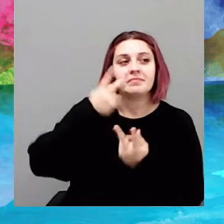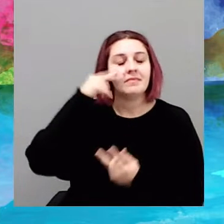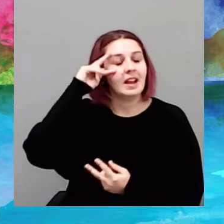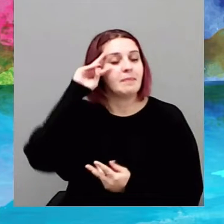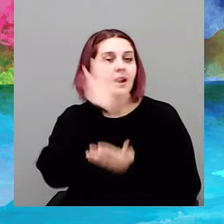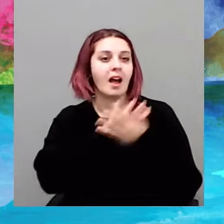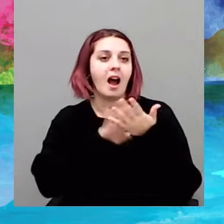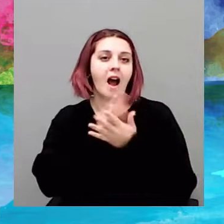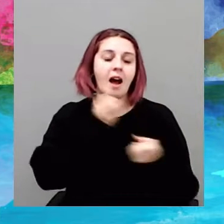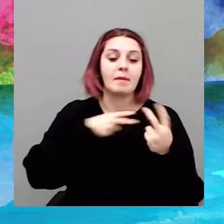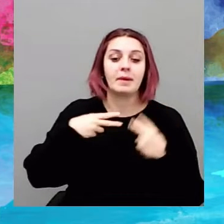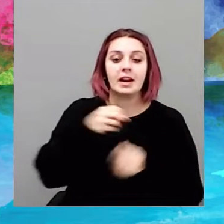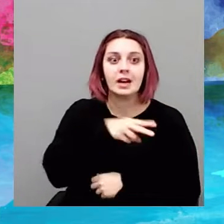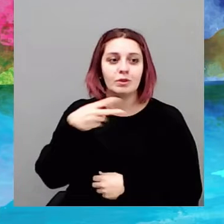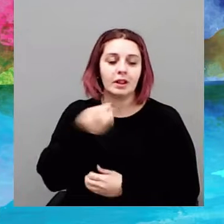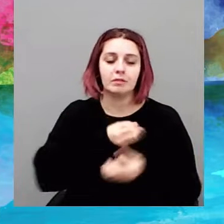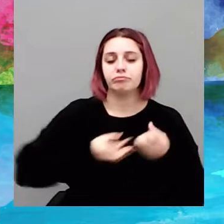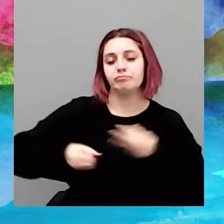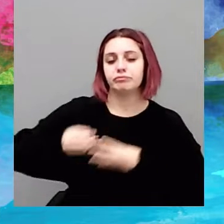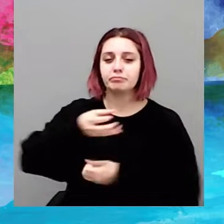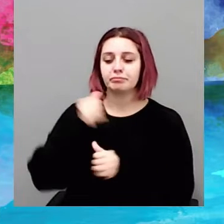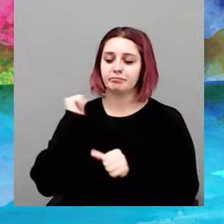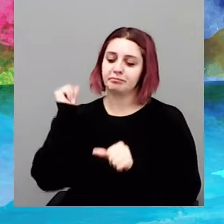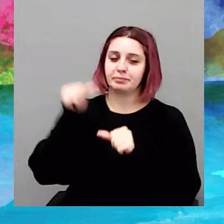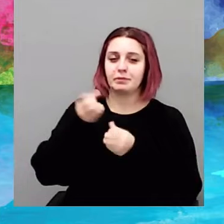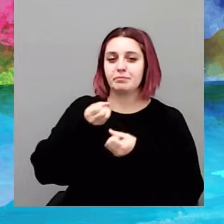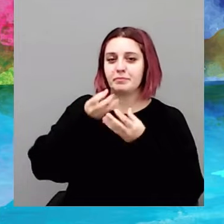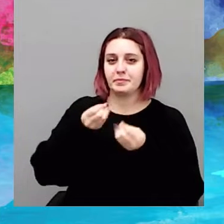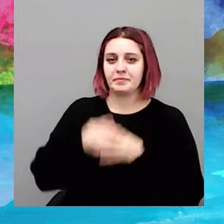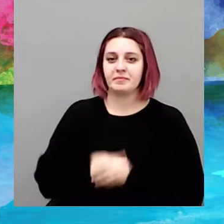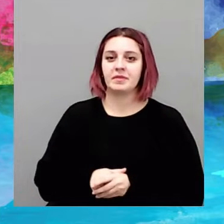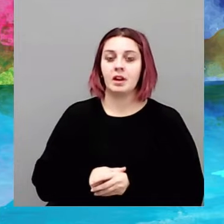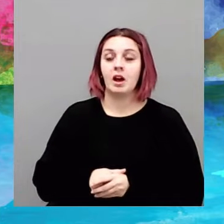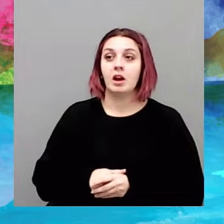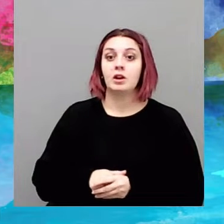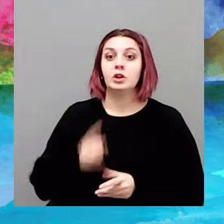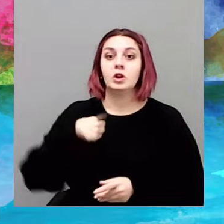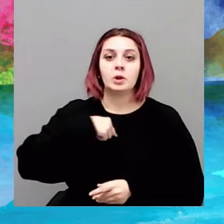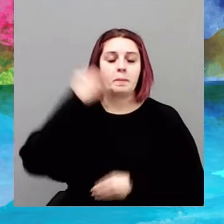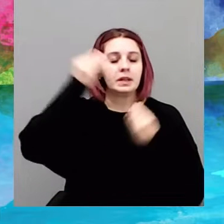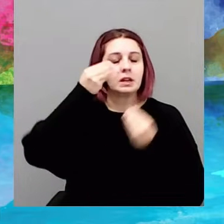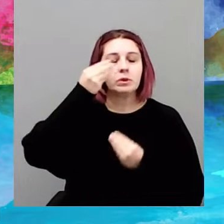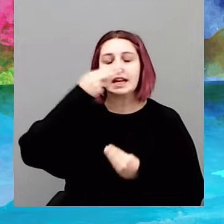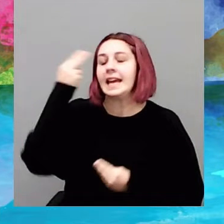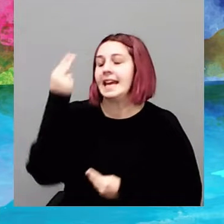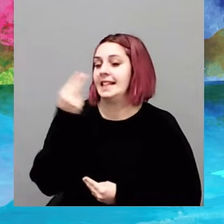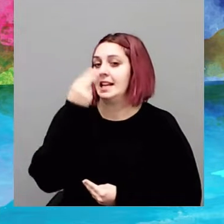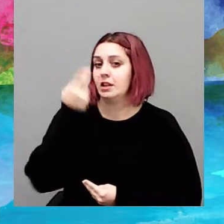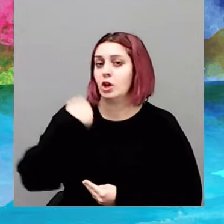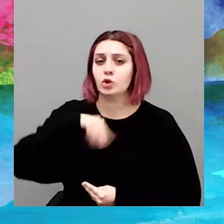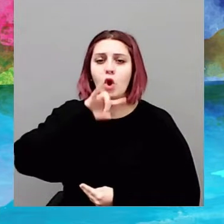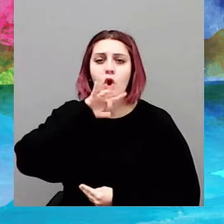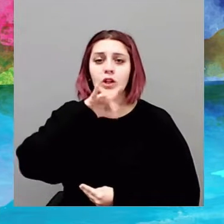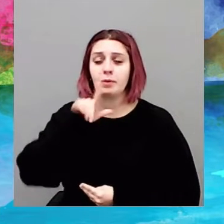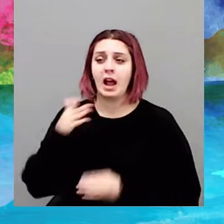our experiences and the results that we've obtained. We think this is very interesting. We're very